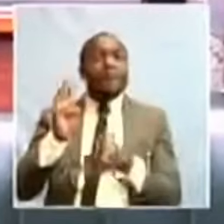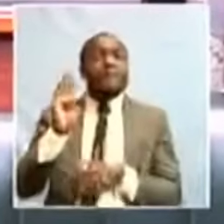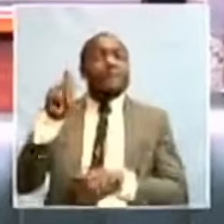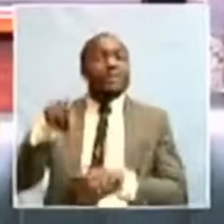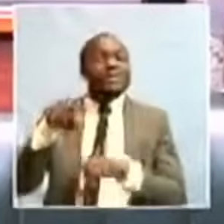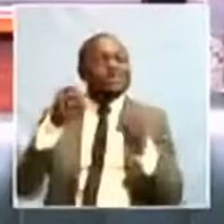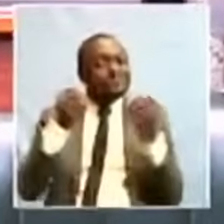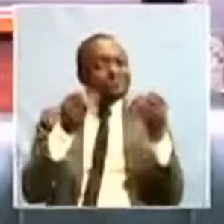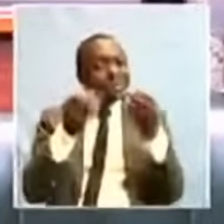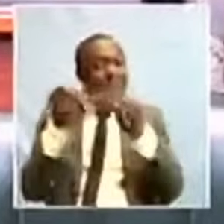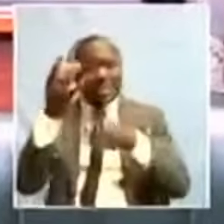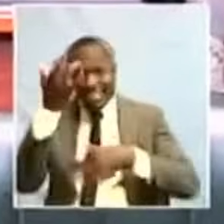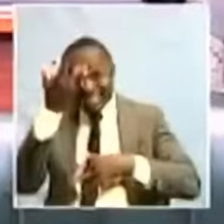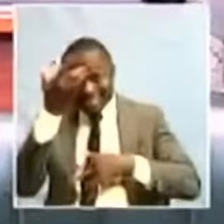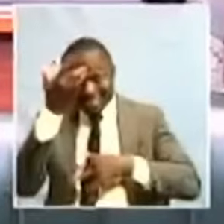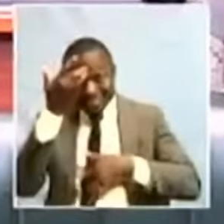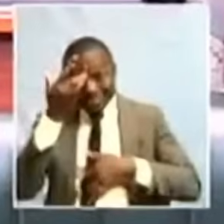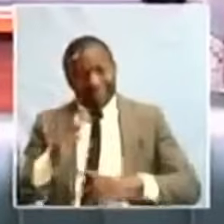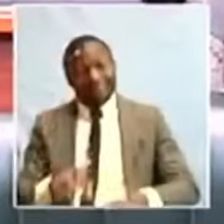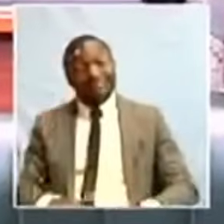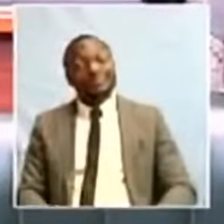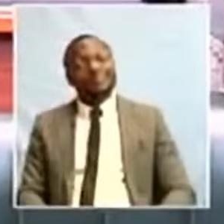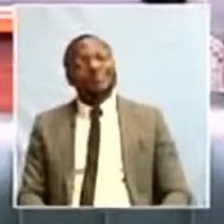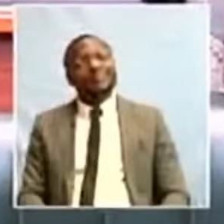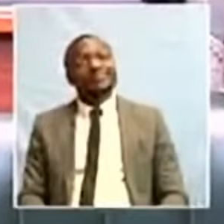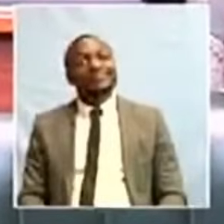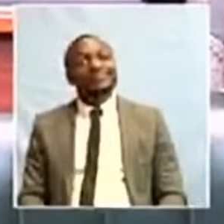many diseases.